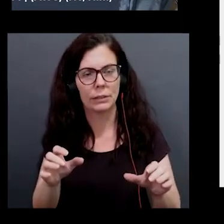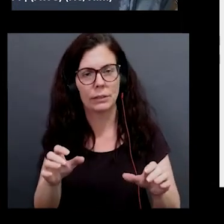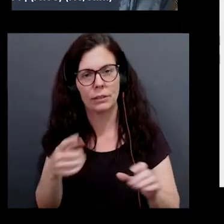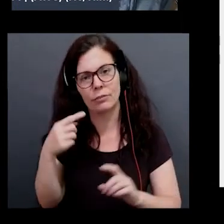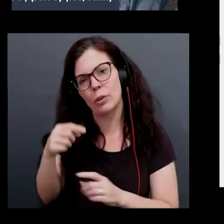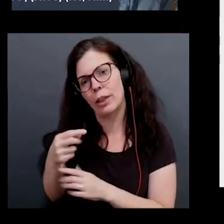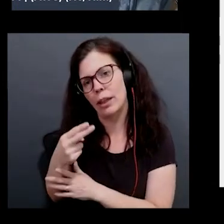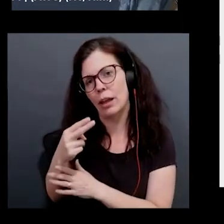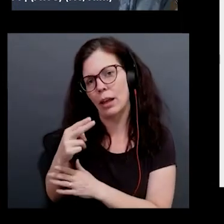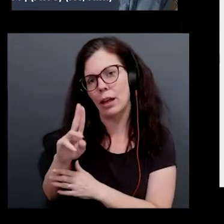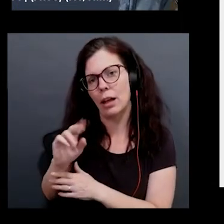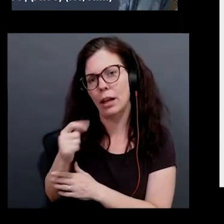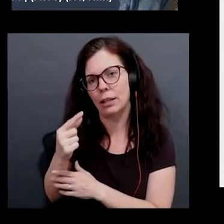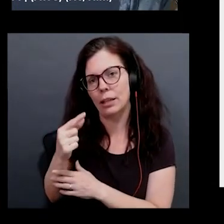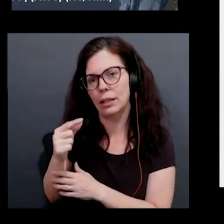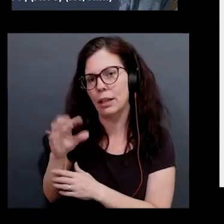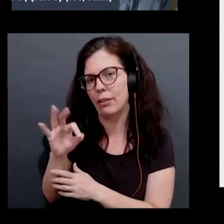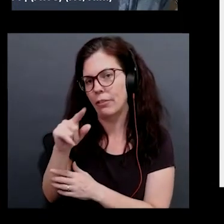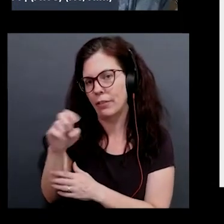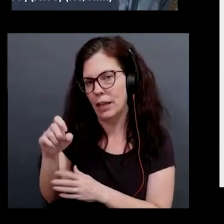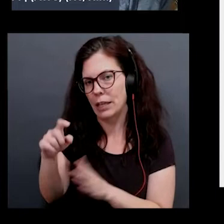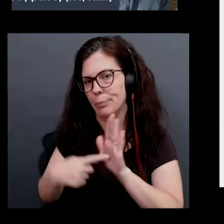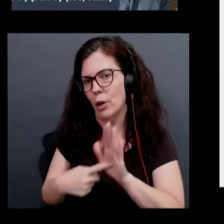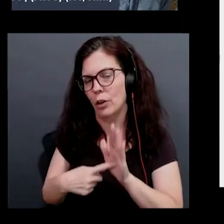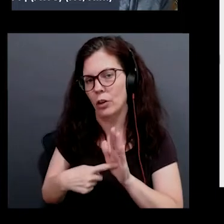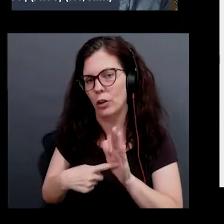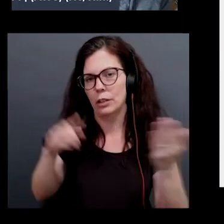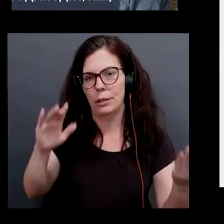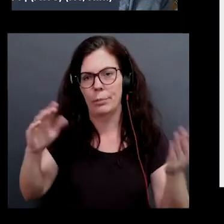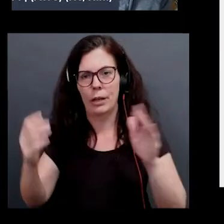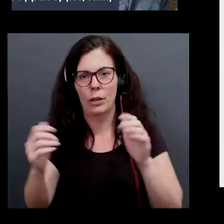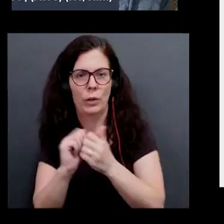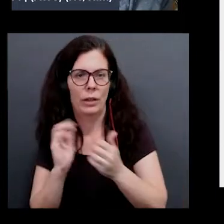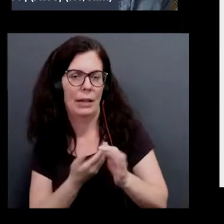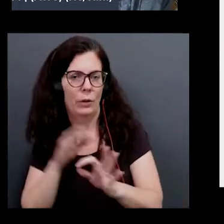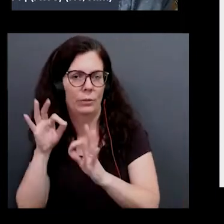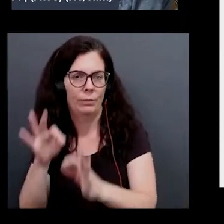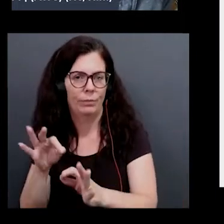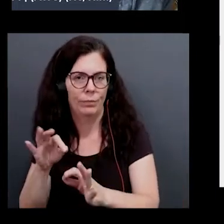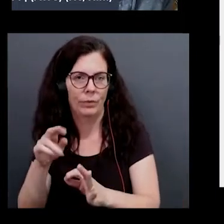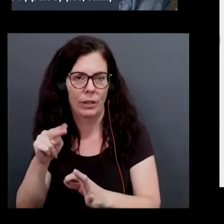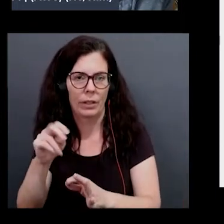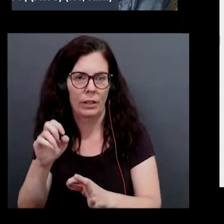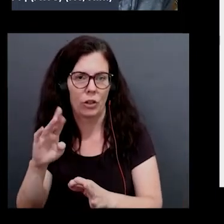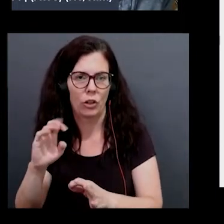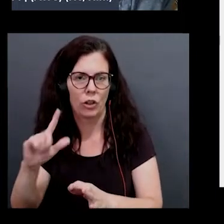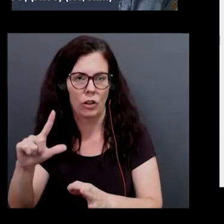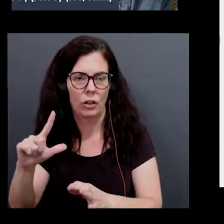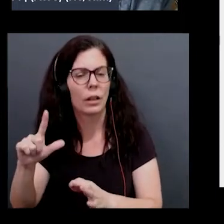model against our optimized Neural Magic model.